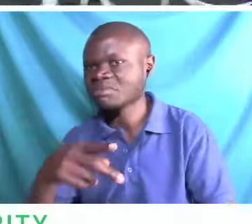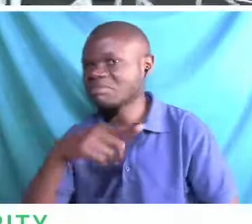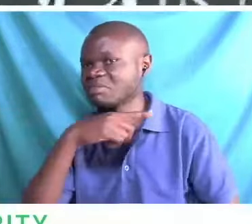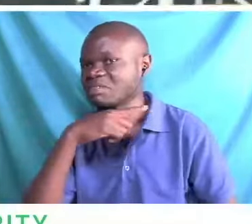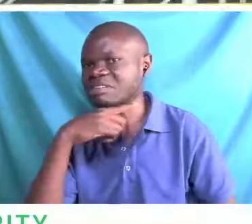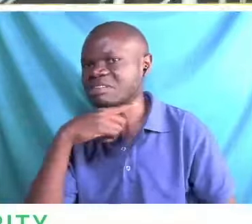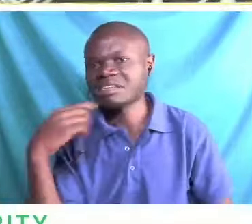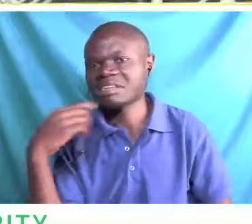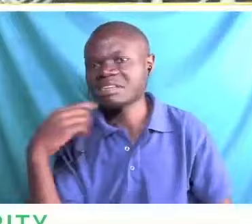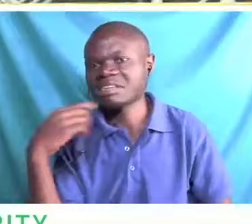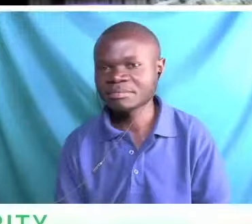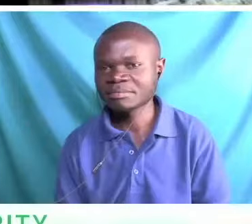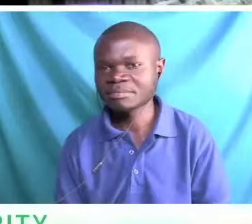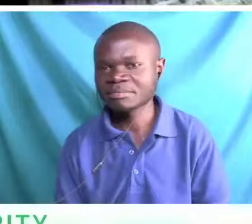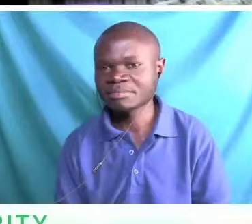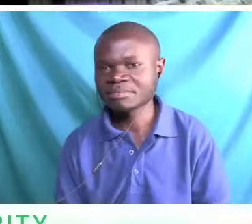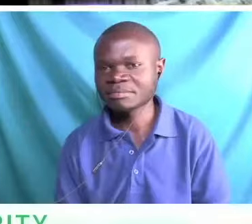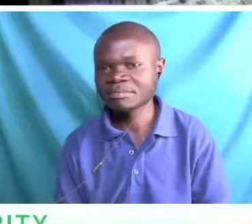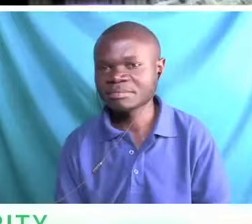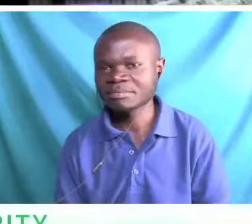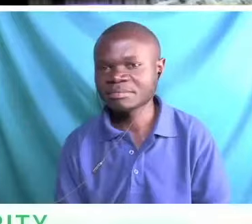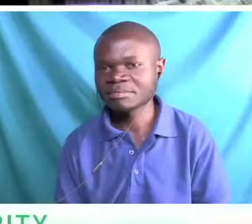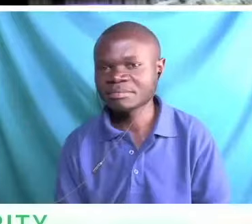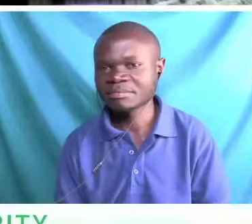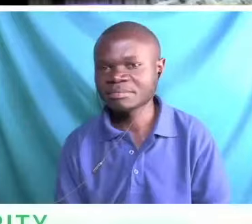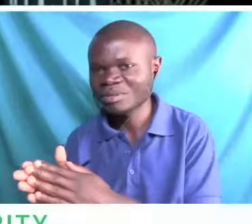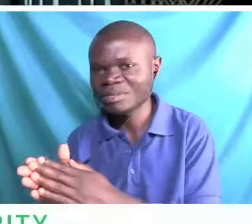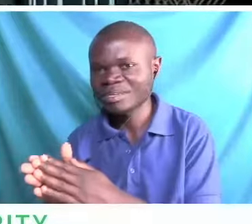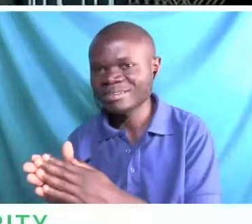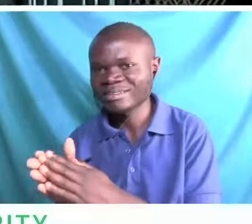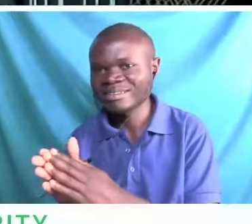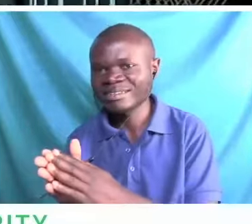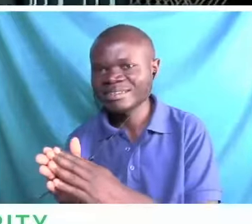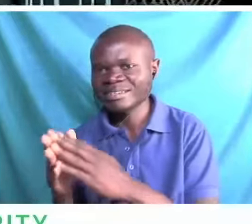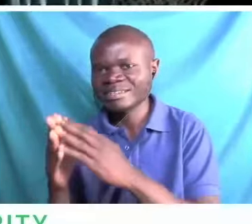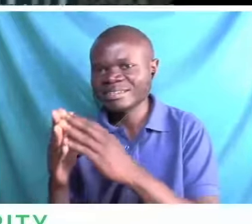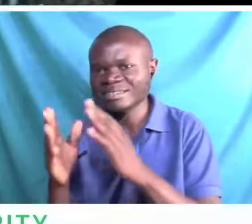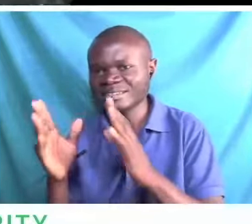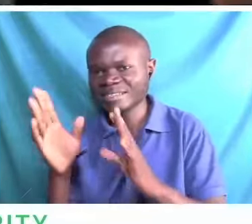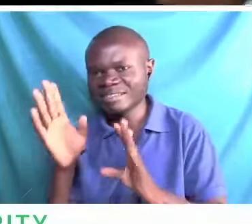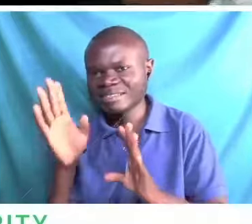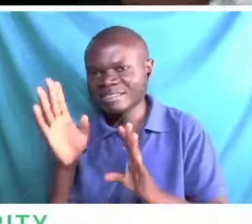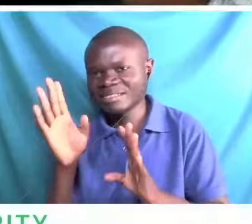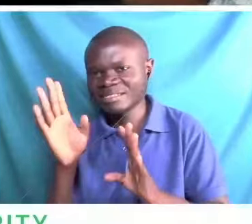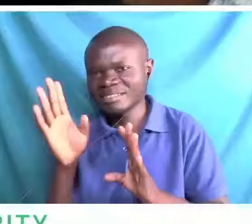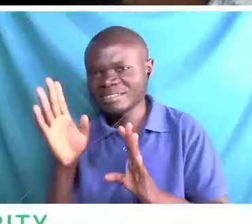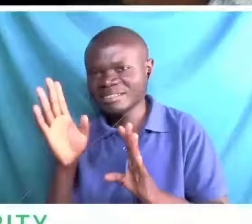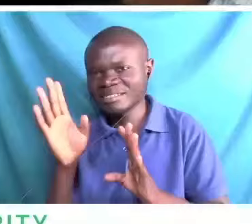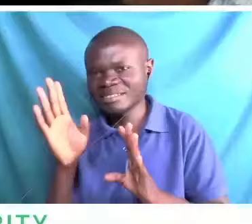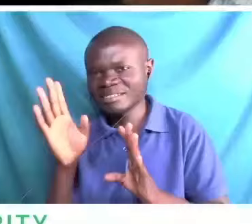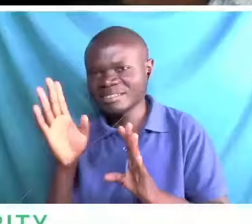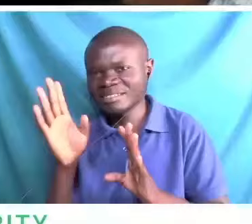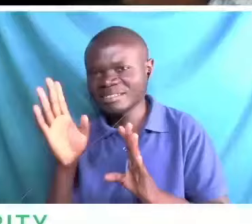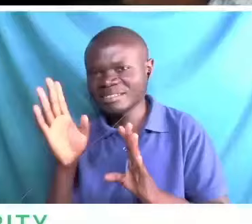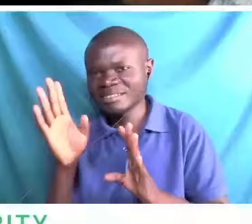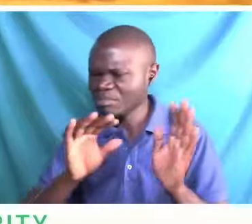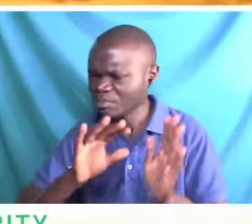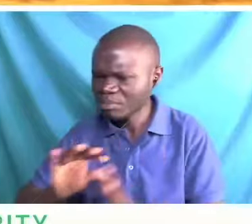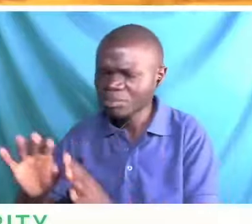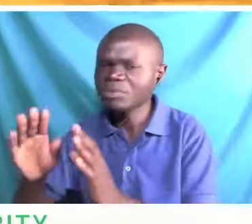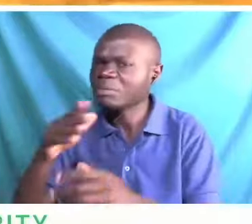passion. Put them all to death. And in our world today, let's put these things to death.